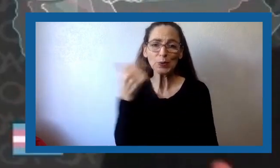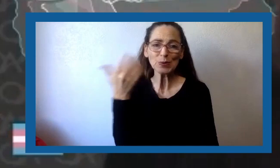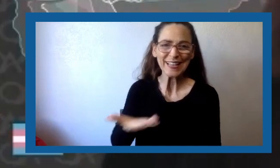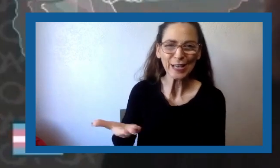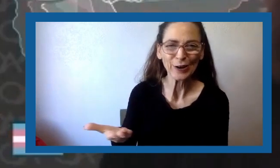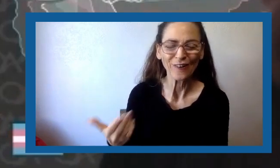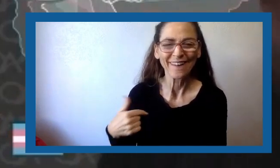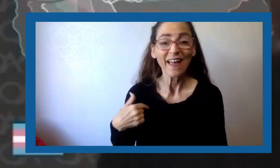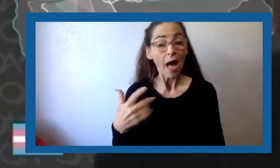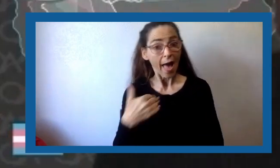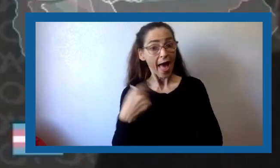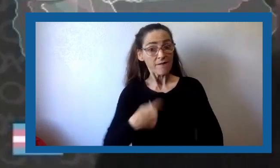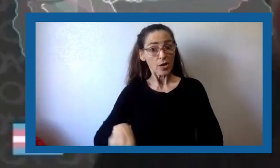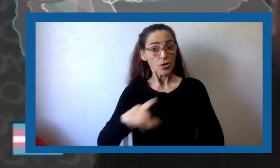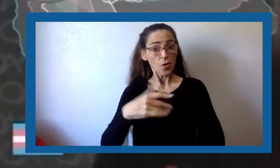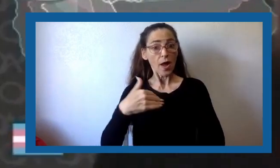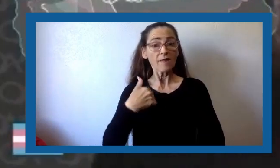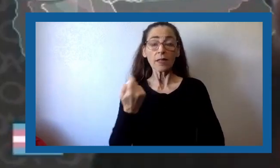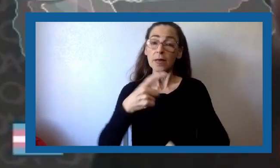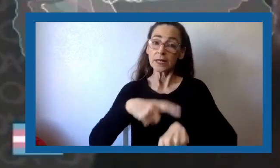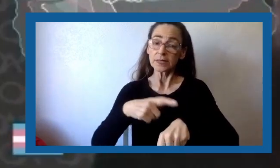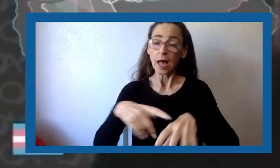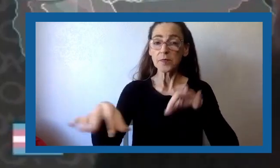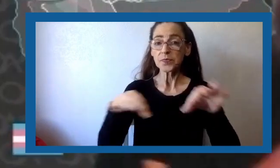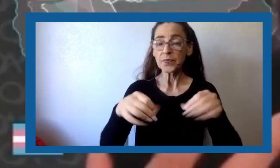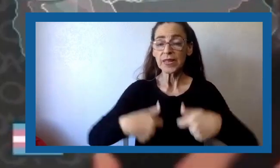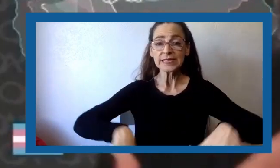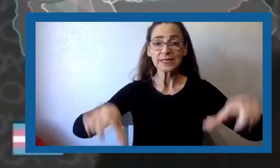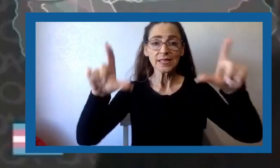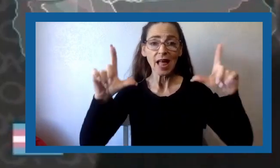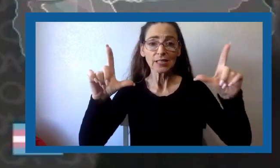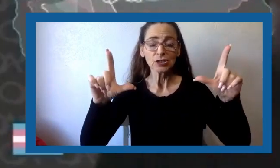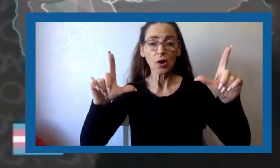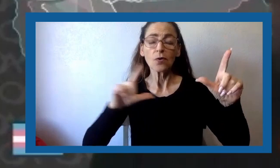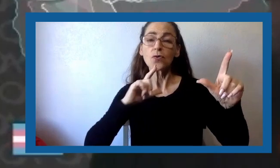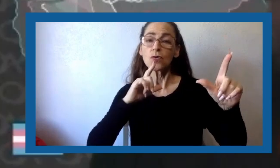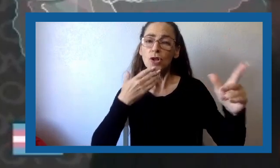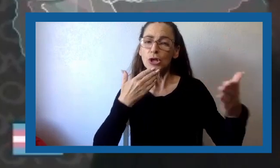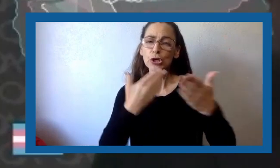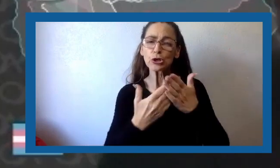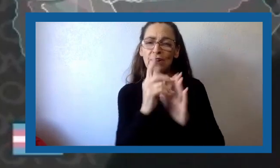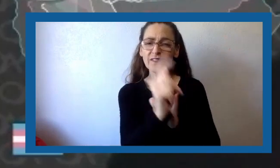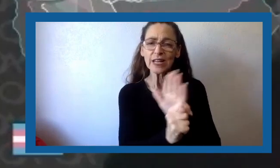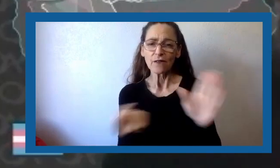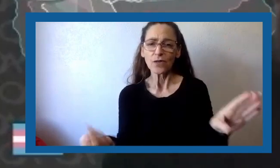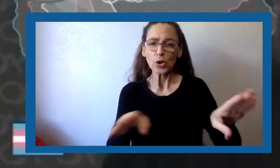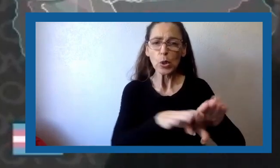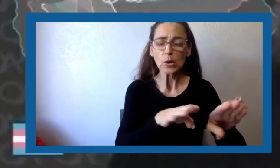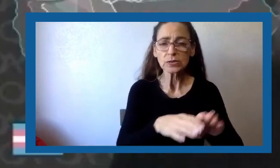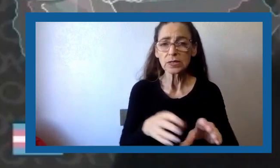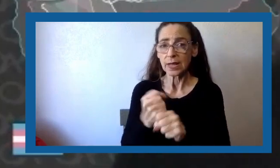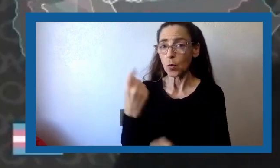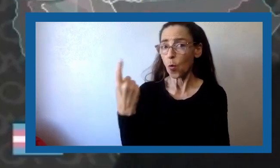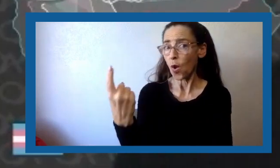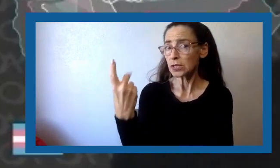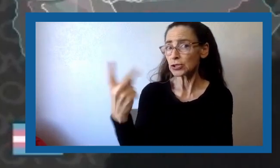so since I have you, and we do have a little bit, and we are going to go over with the slideshow and then a powerful video closing. Would you mind taking 1 or 2